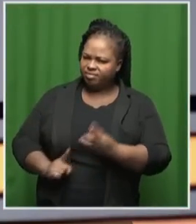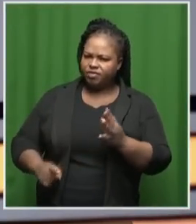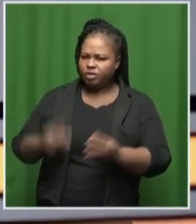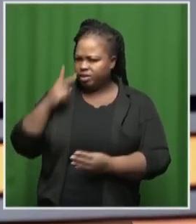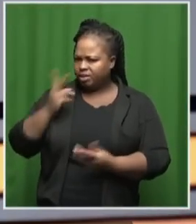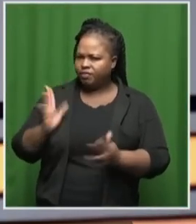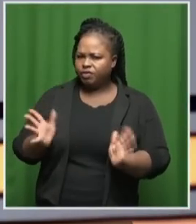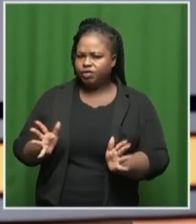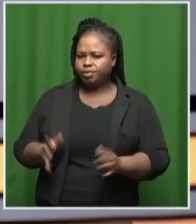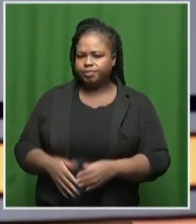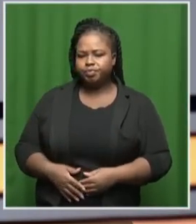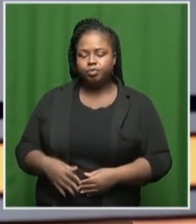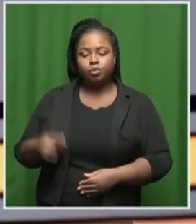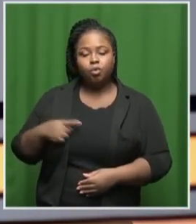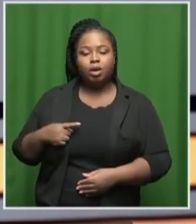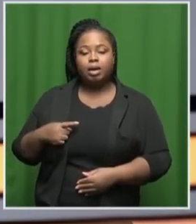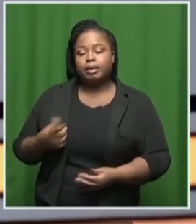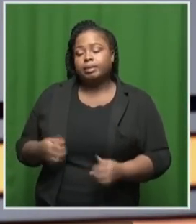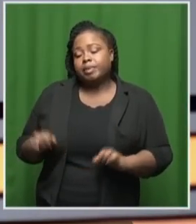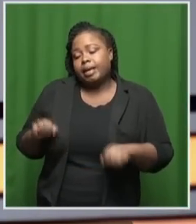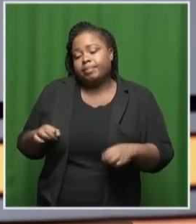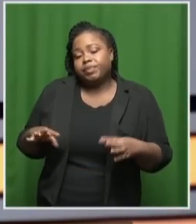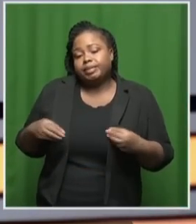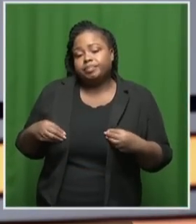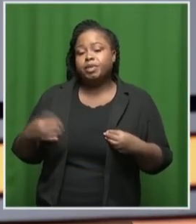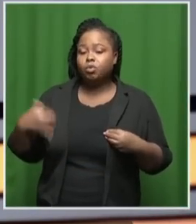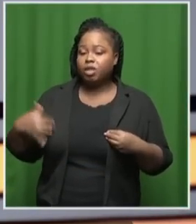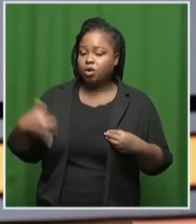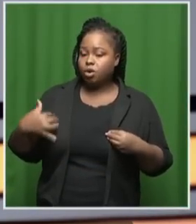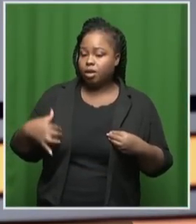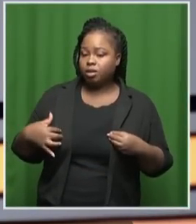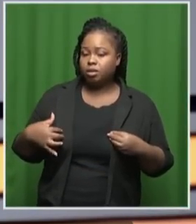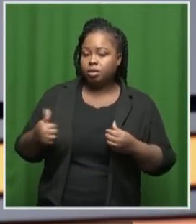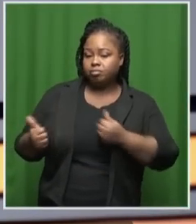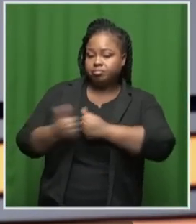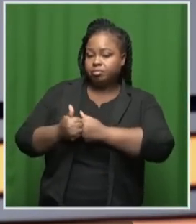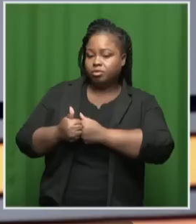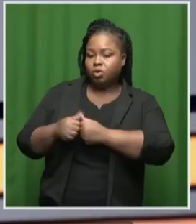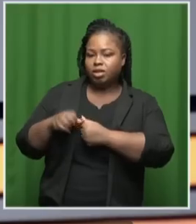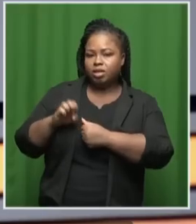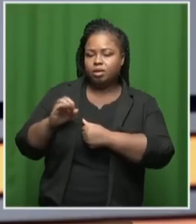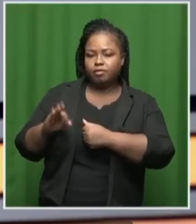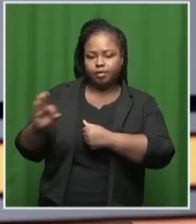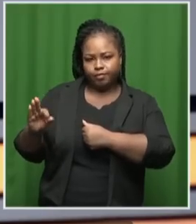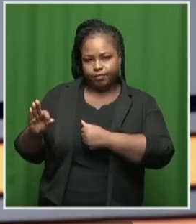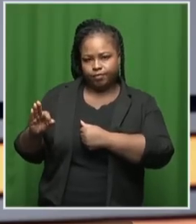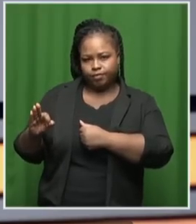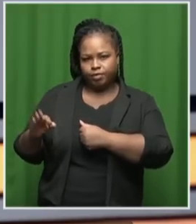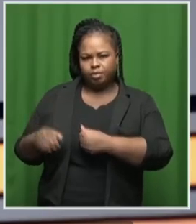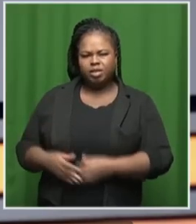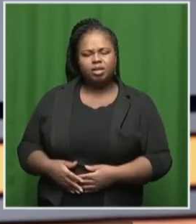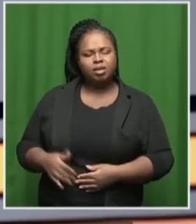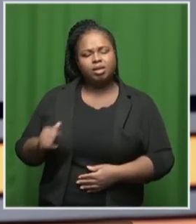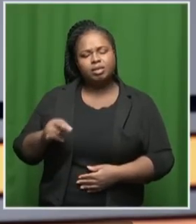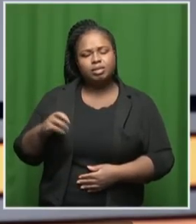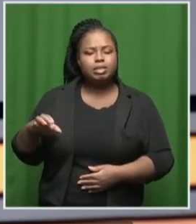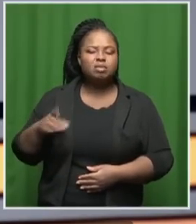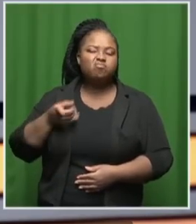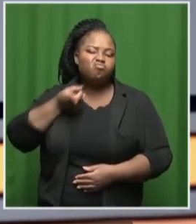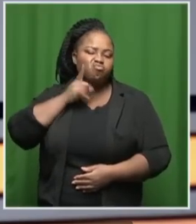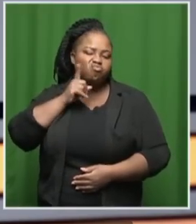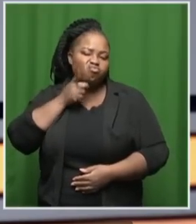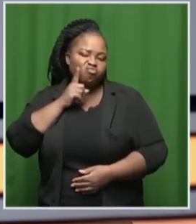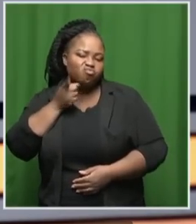where it had to make a deal in Ekurhuleni with the EFF, right, And the ANC tested the waters,